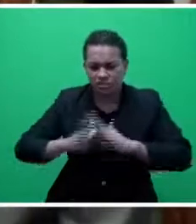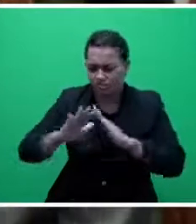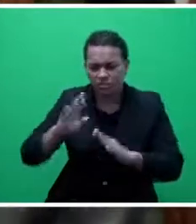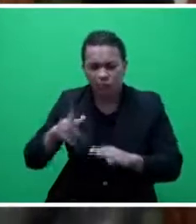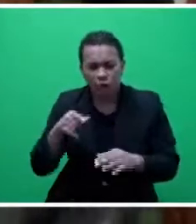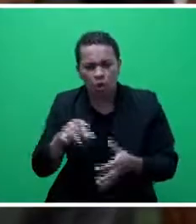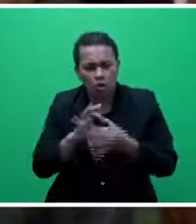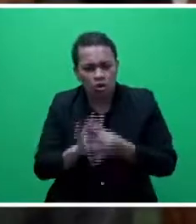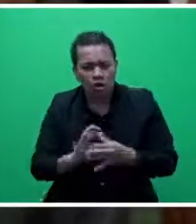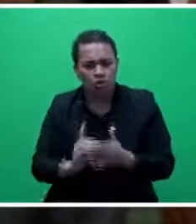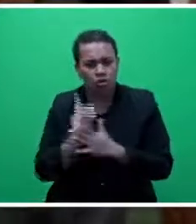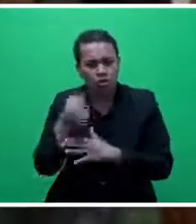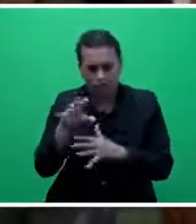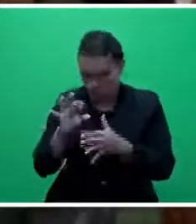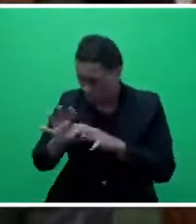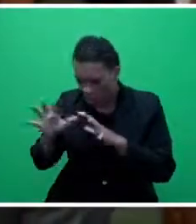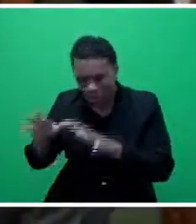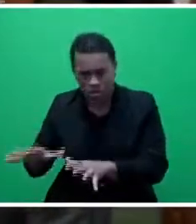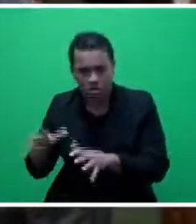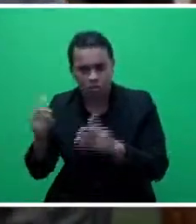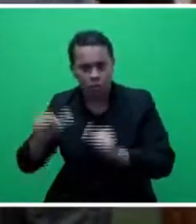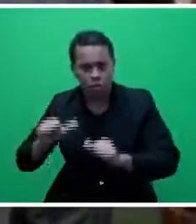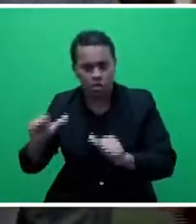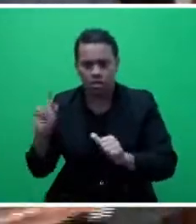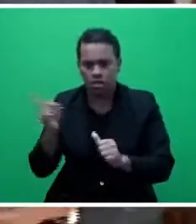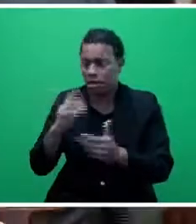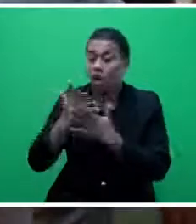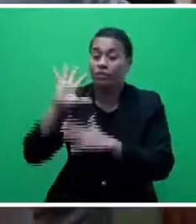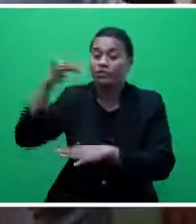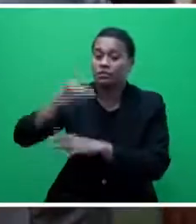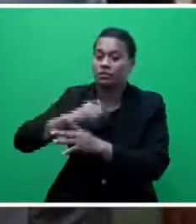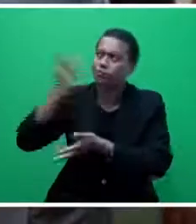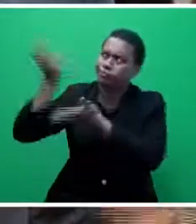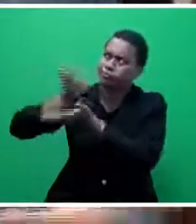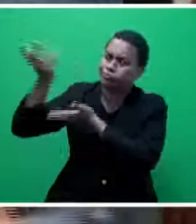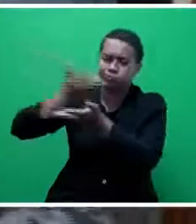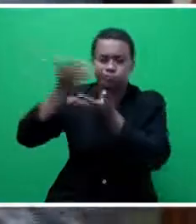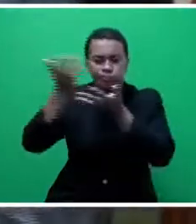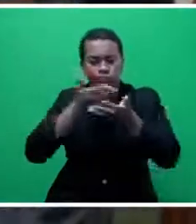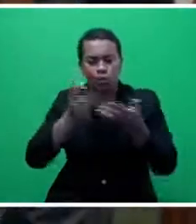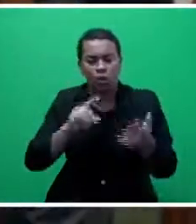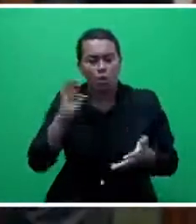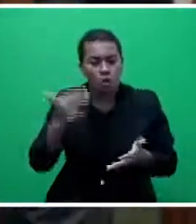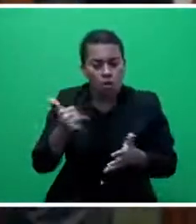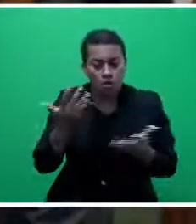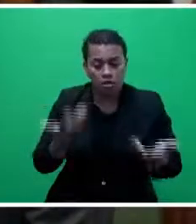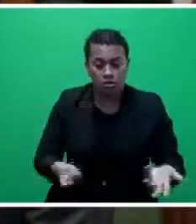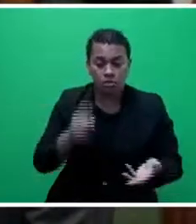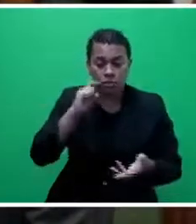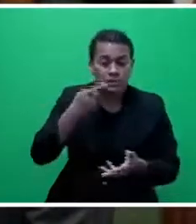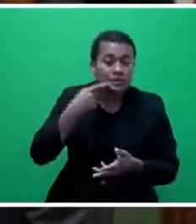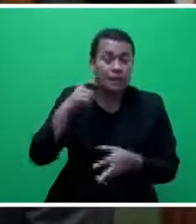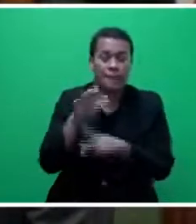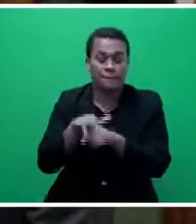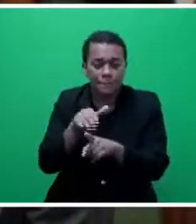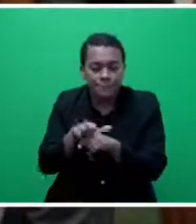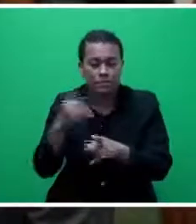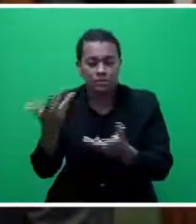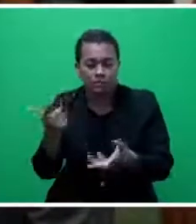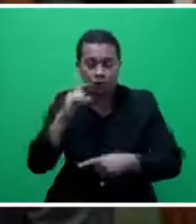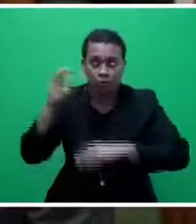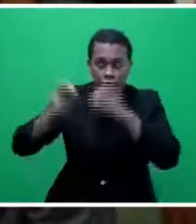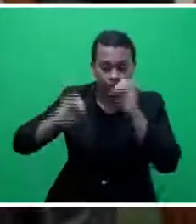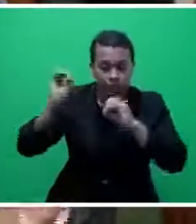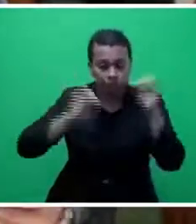need to protect them. Or you wean us off it over a period of time. These are the negotiations that have been taking place,